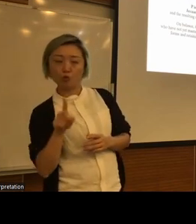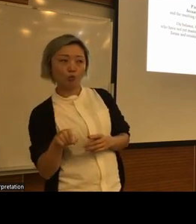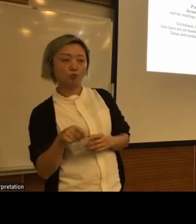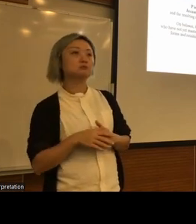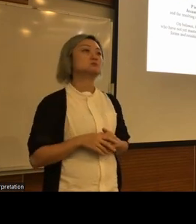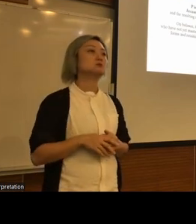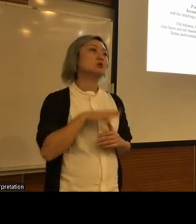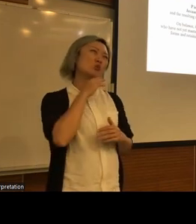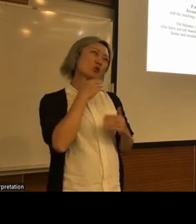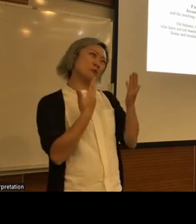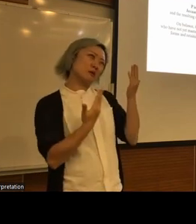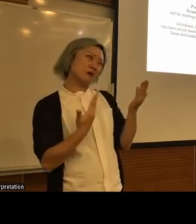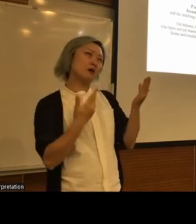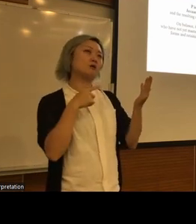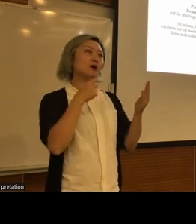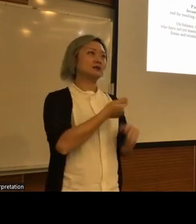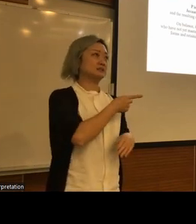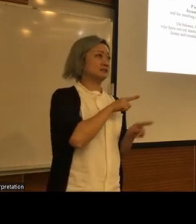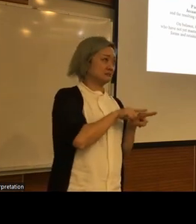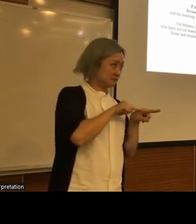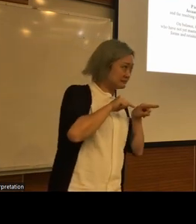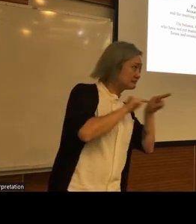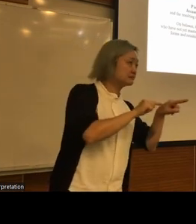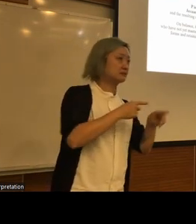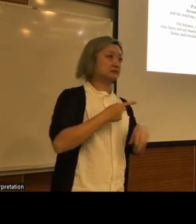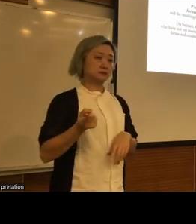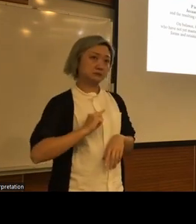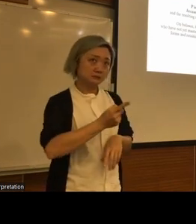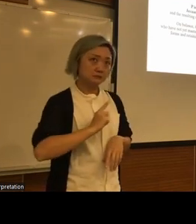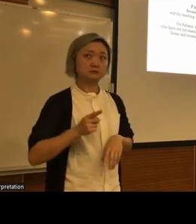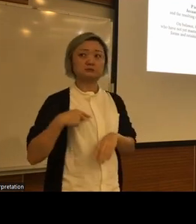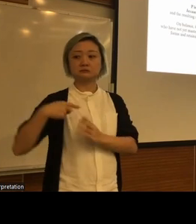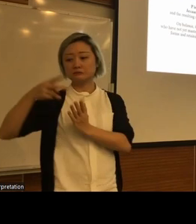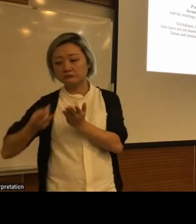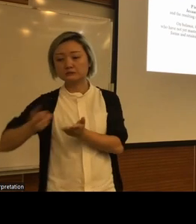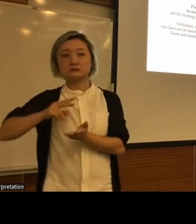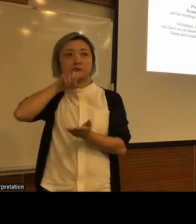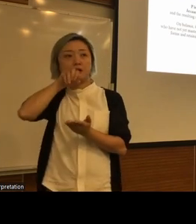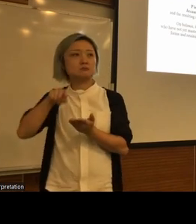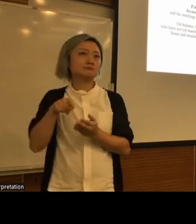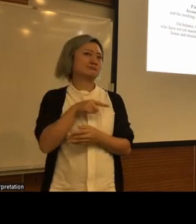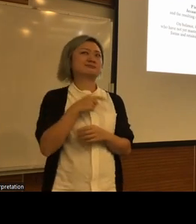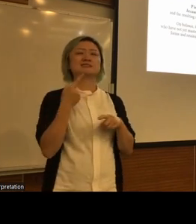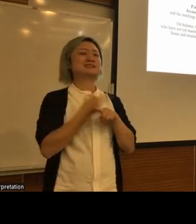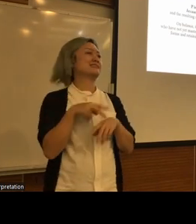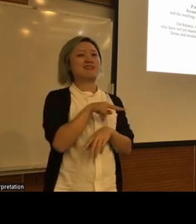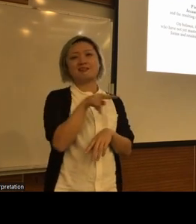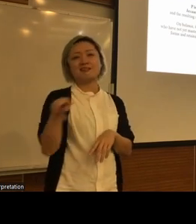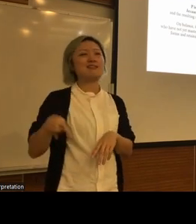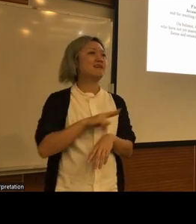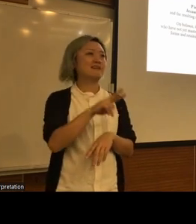balance, it seems to be just as difficult to do sight translation as to do consecutive and simultaneous, at least for